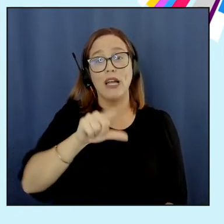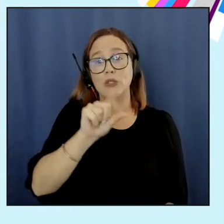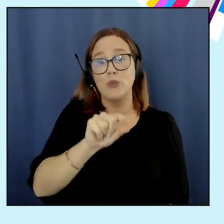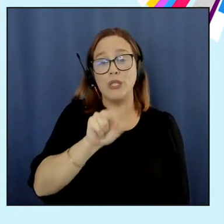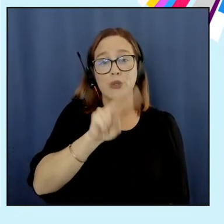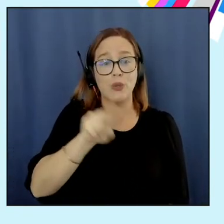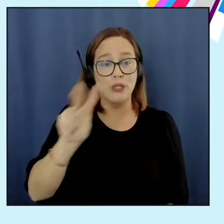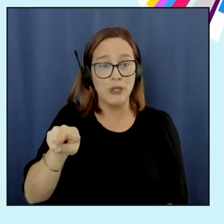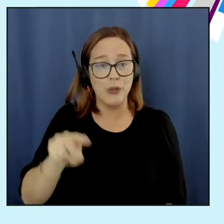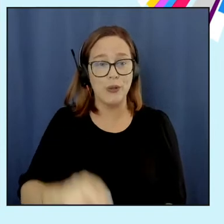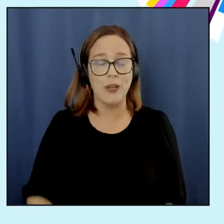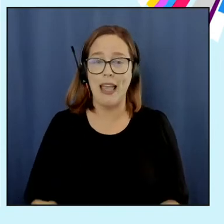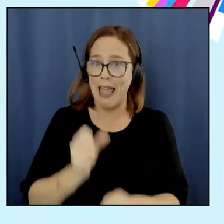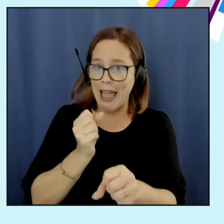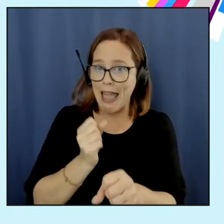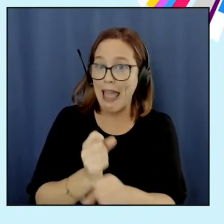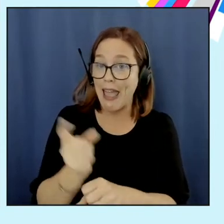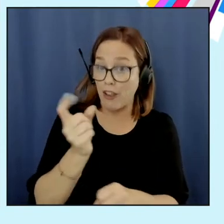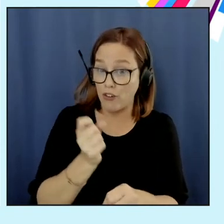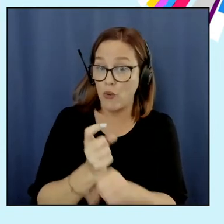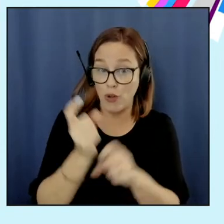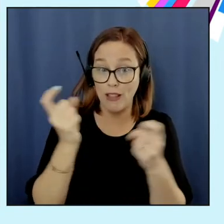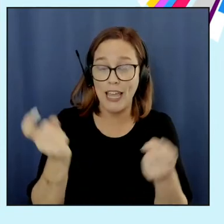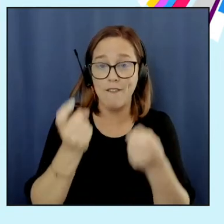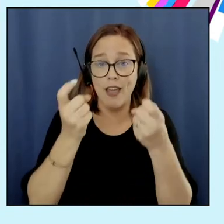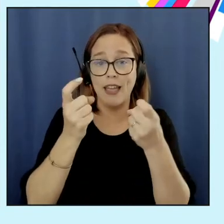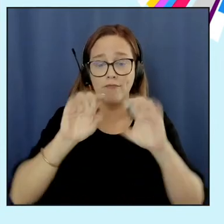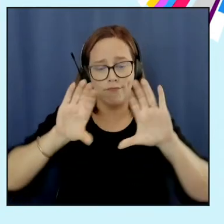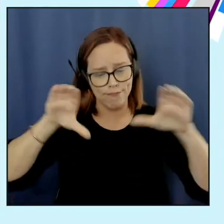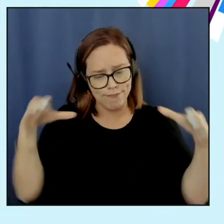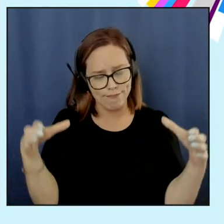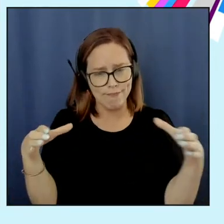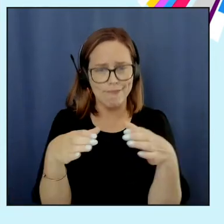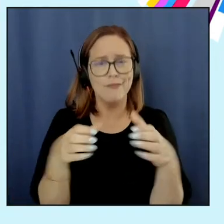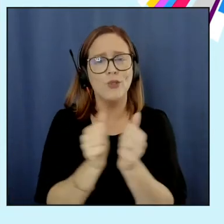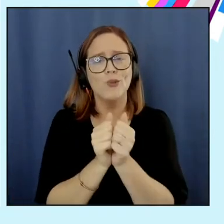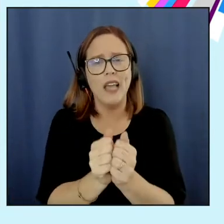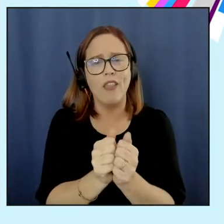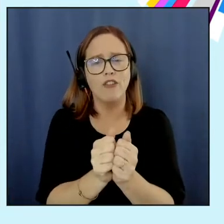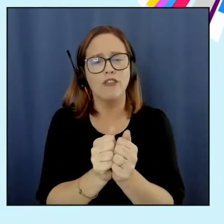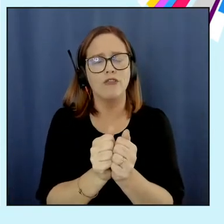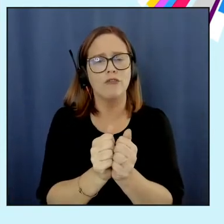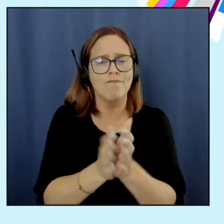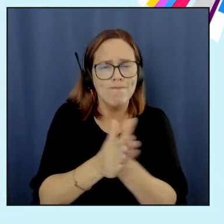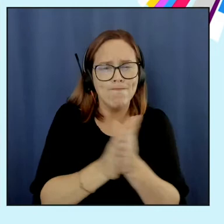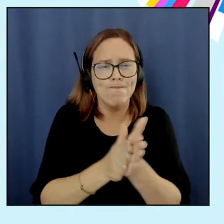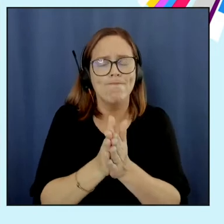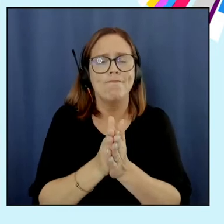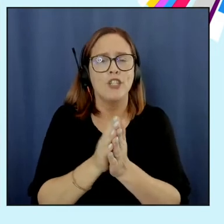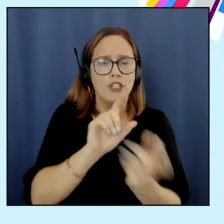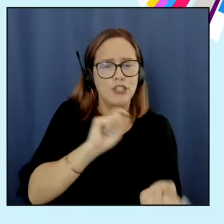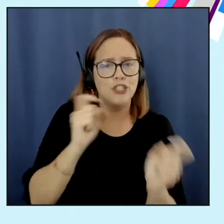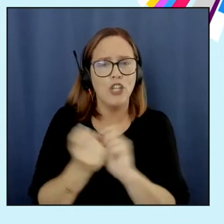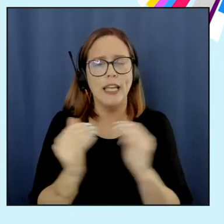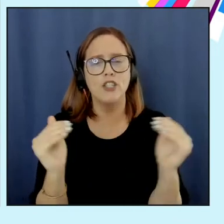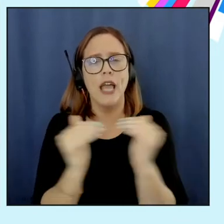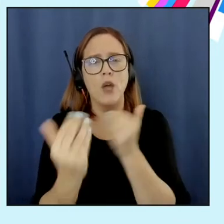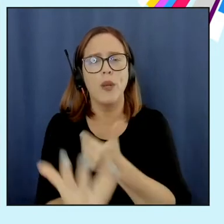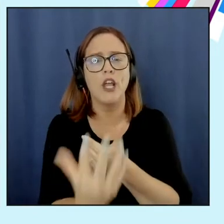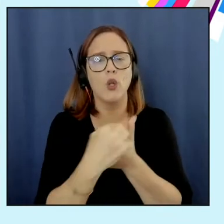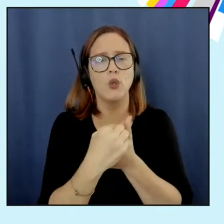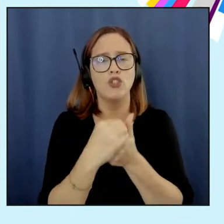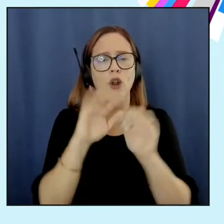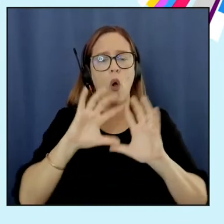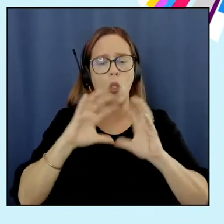an annual event where we come together to drive for change, equity, and inclusion around the